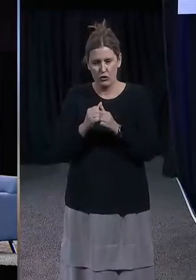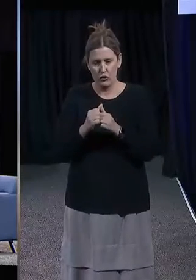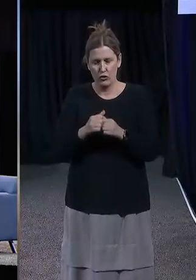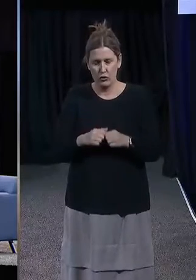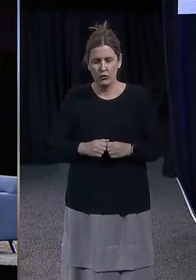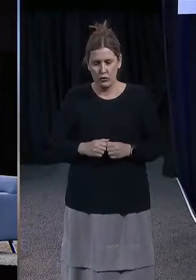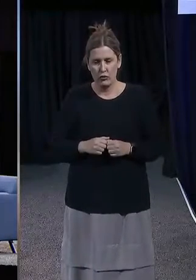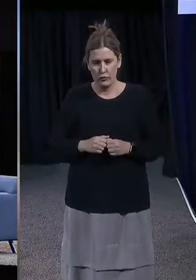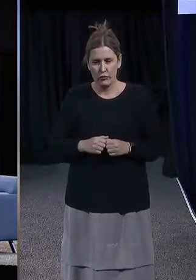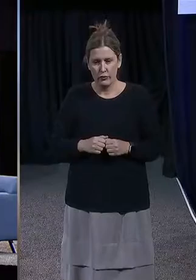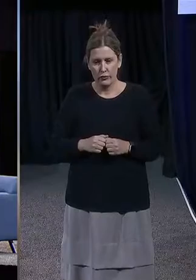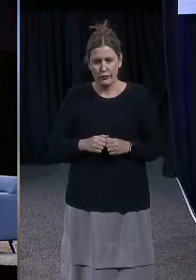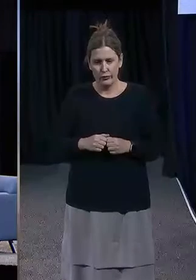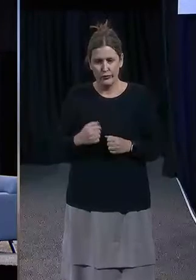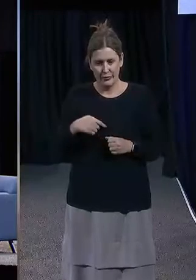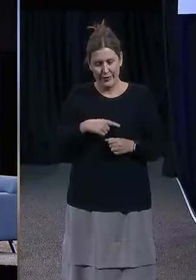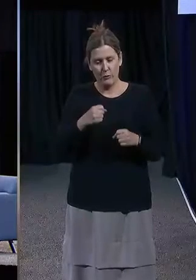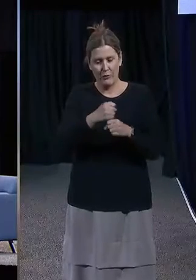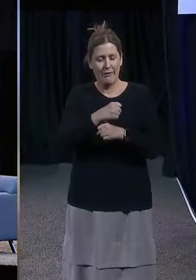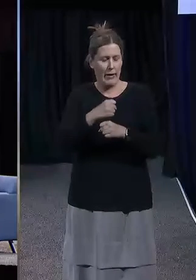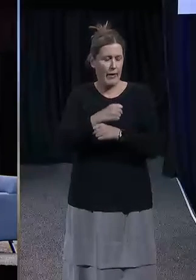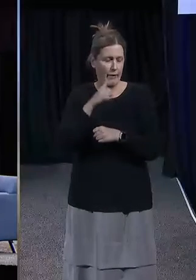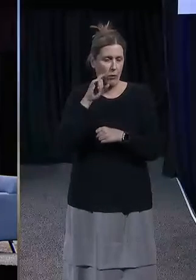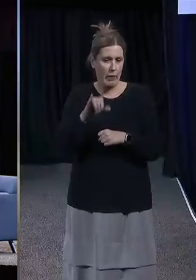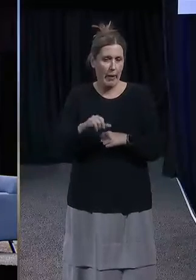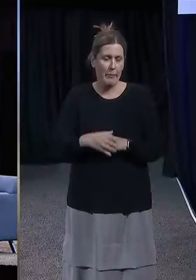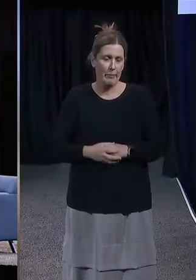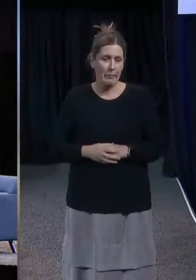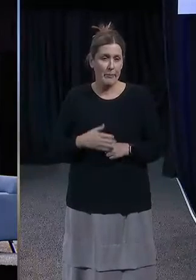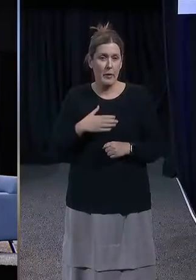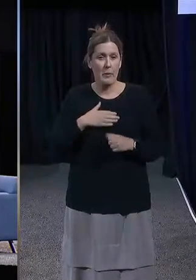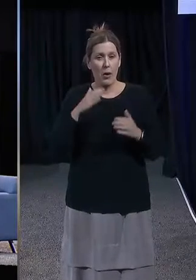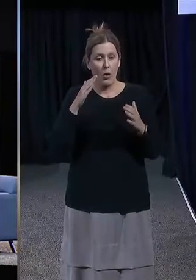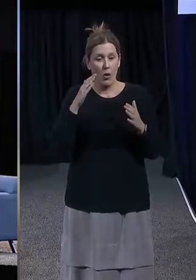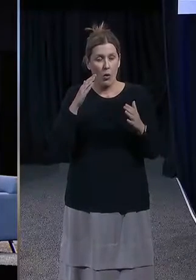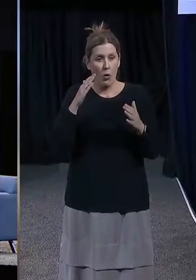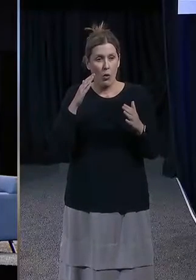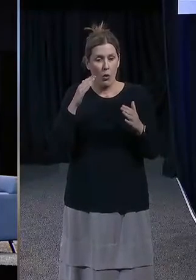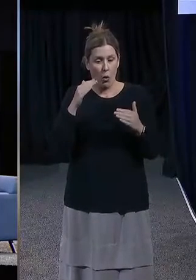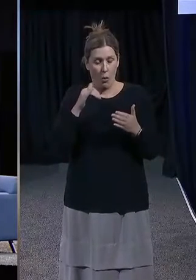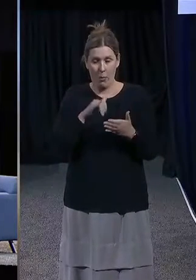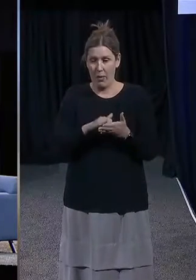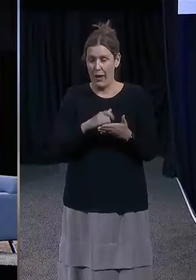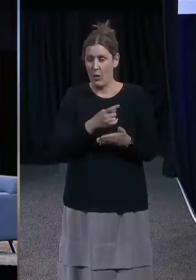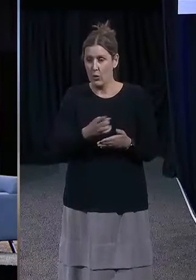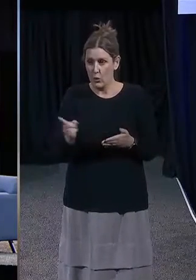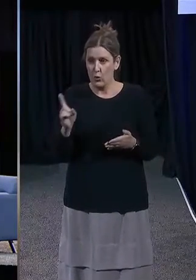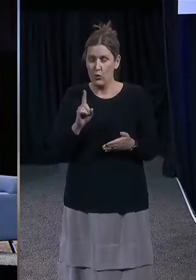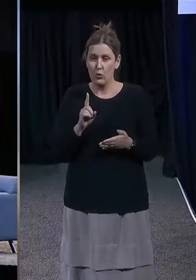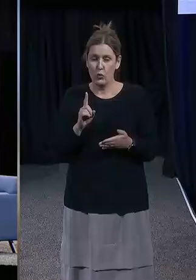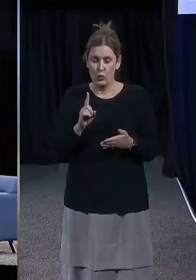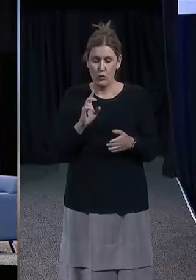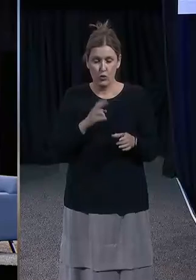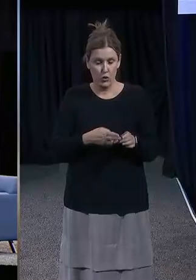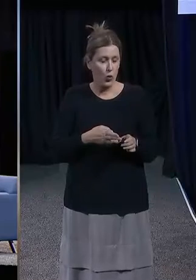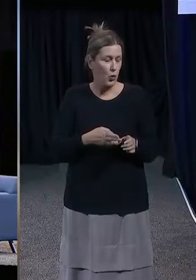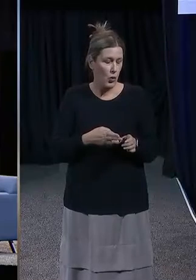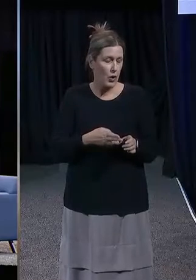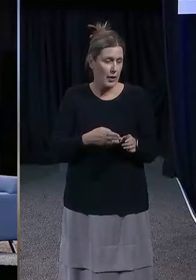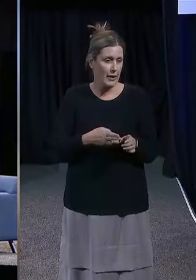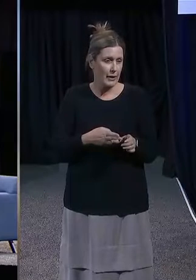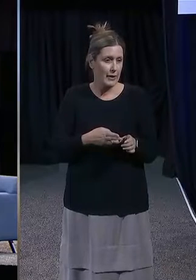are in this struggle. So my hope is that all of you join